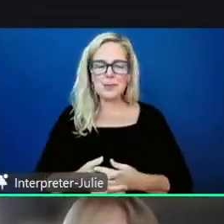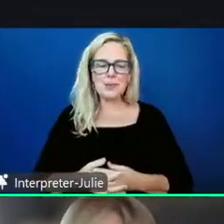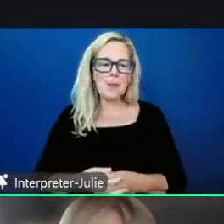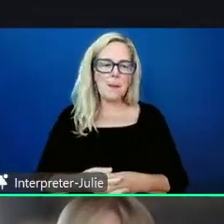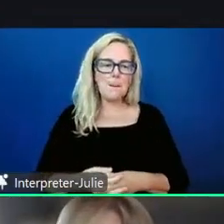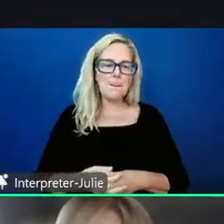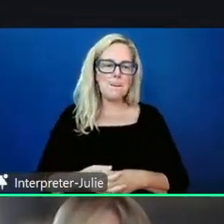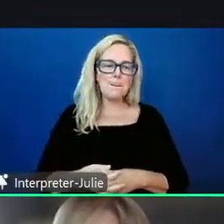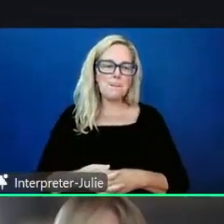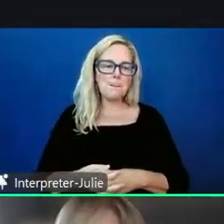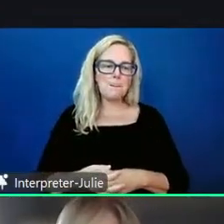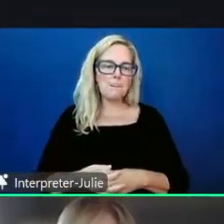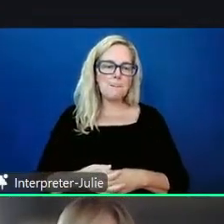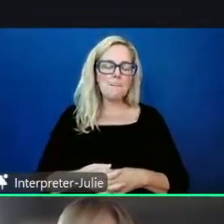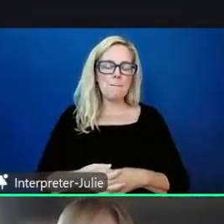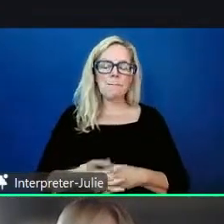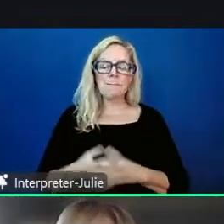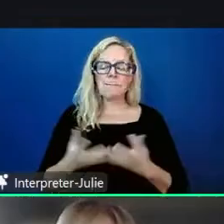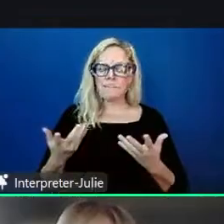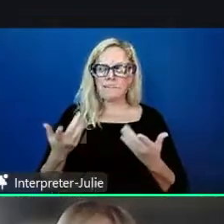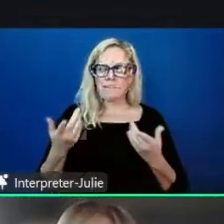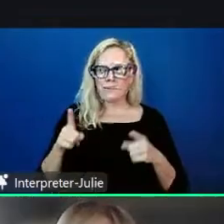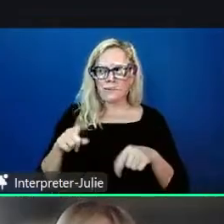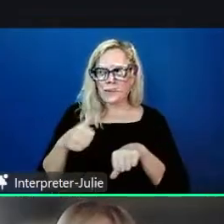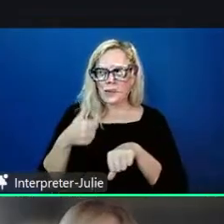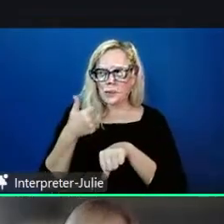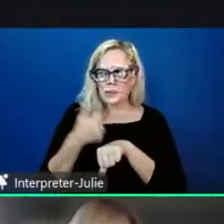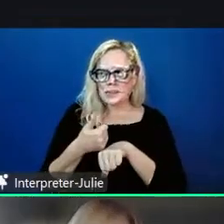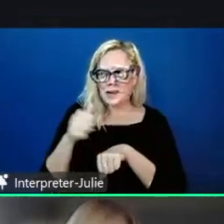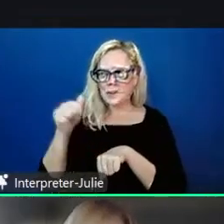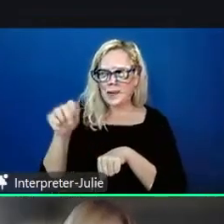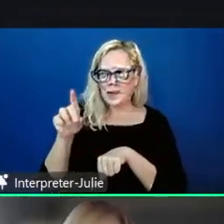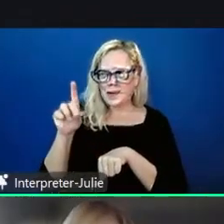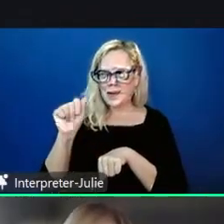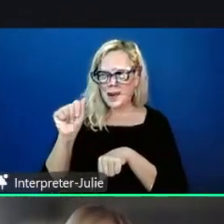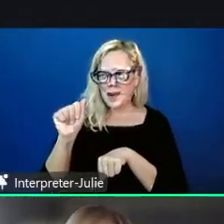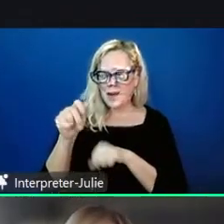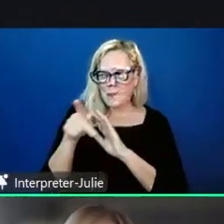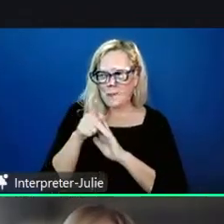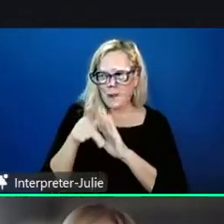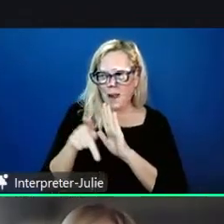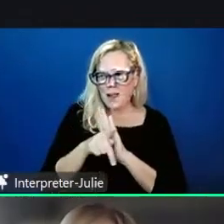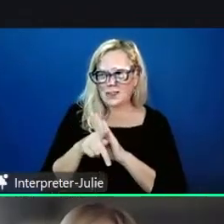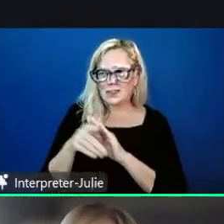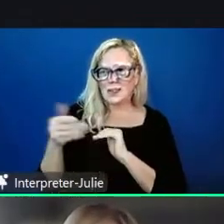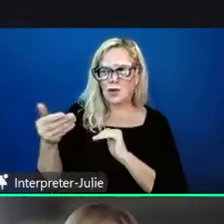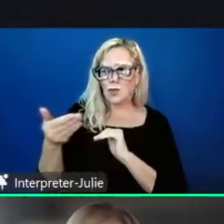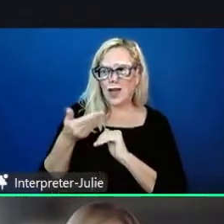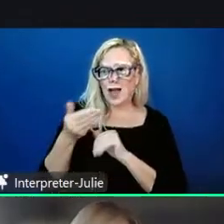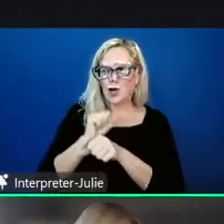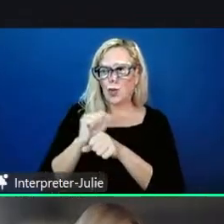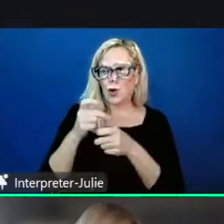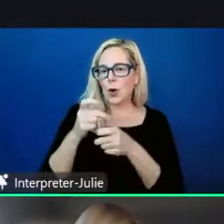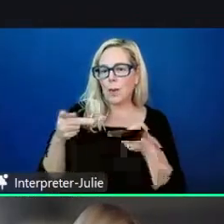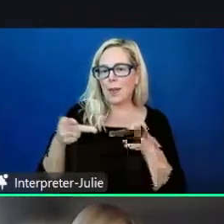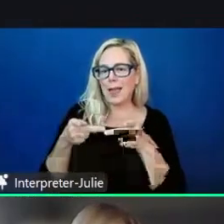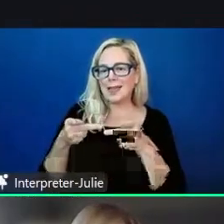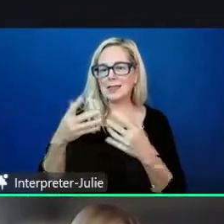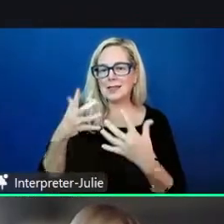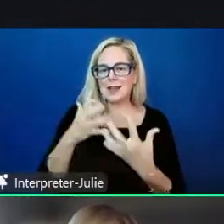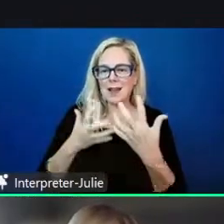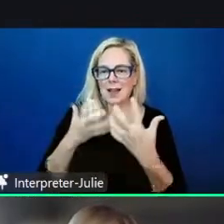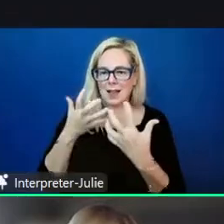And along that journey, we created our ADA policy, we hired a workplace accommodation specialist, and we created